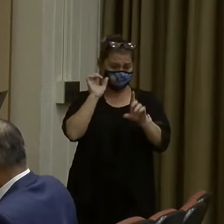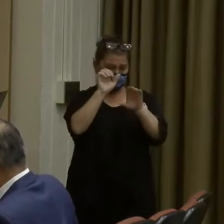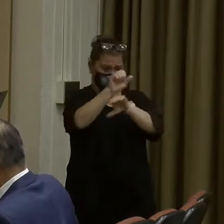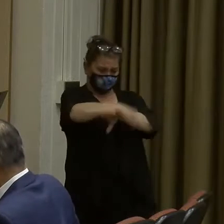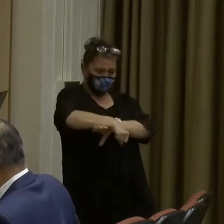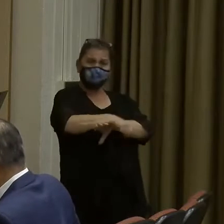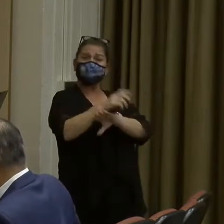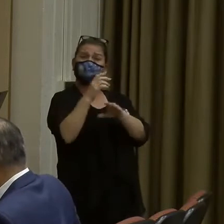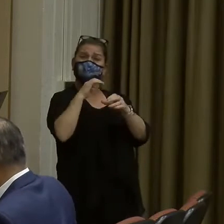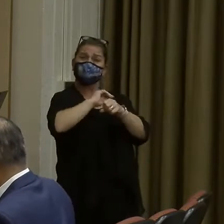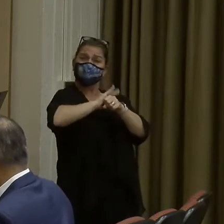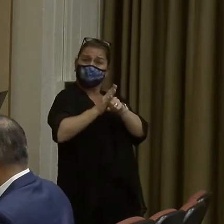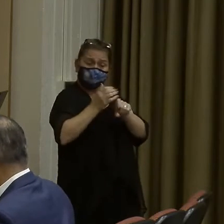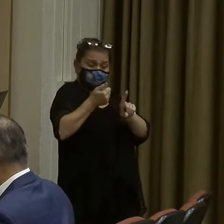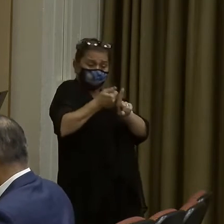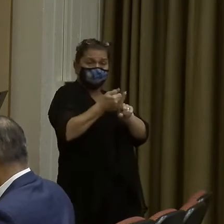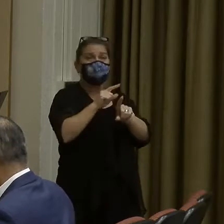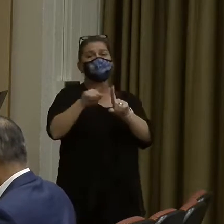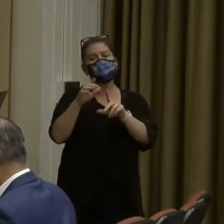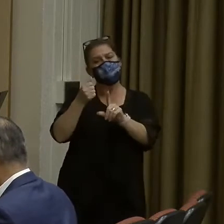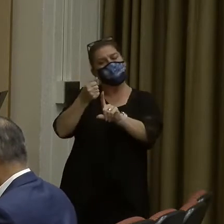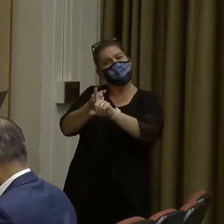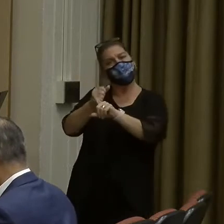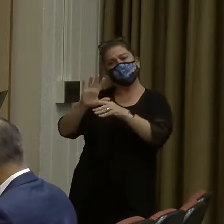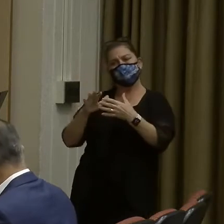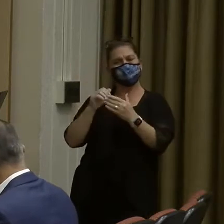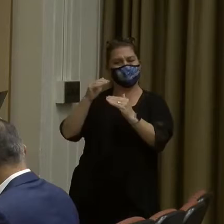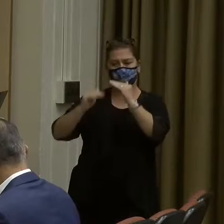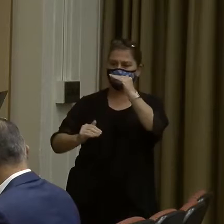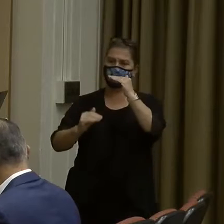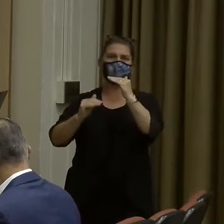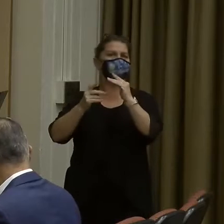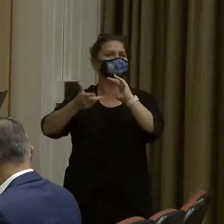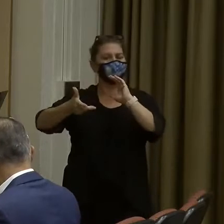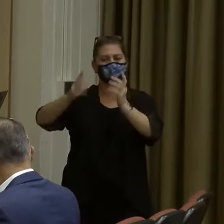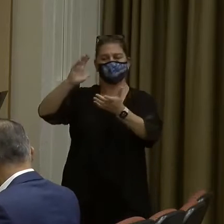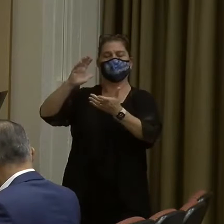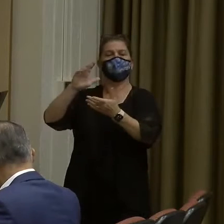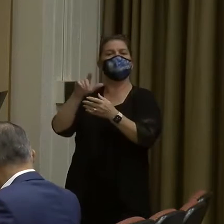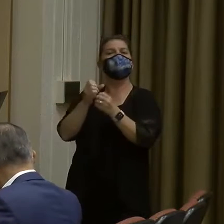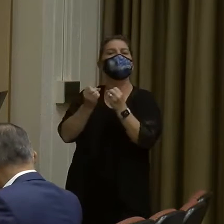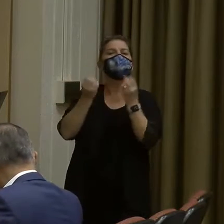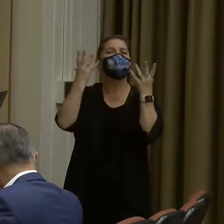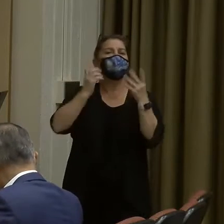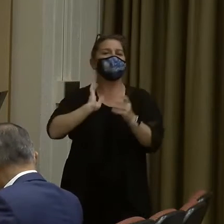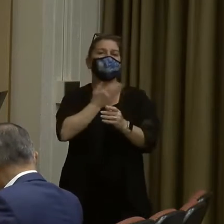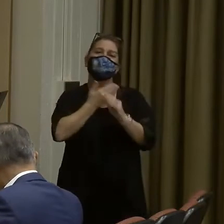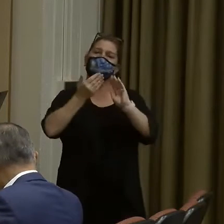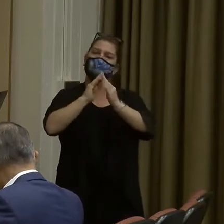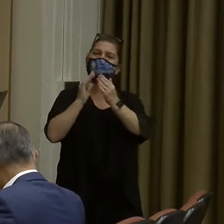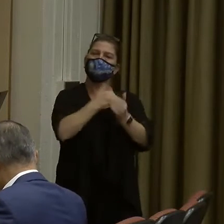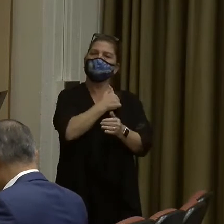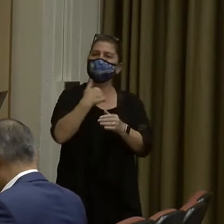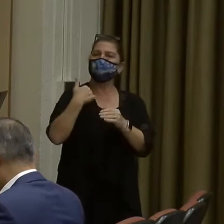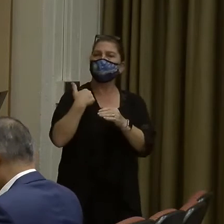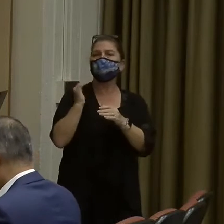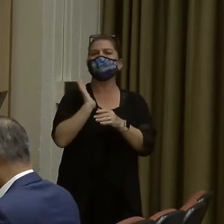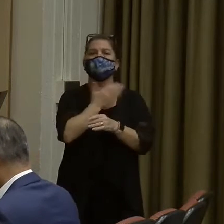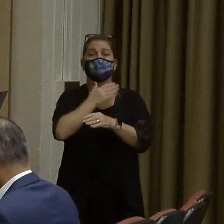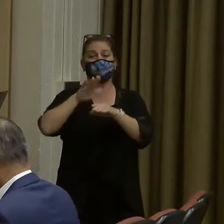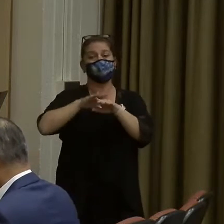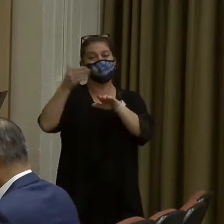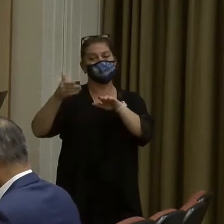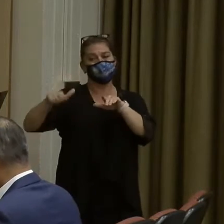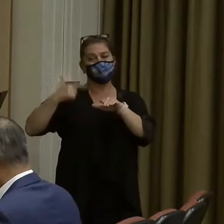but also on its impact due to the inequities and disparities faced by far too many of our community members and our